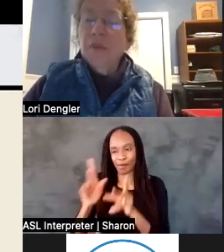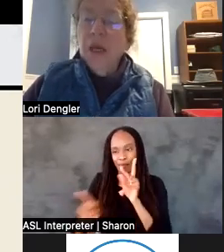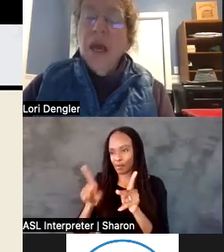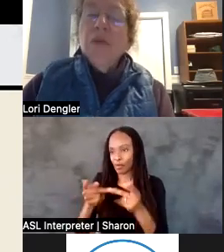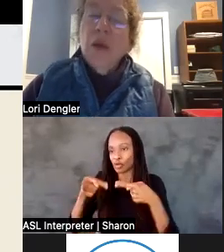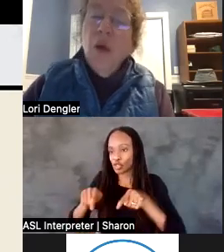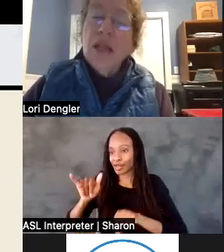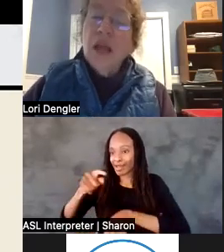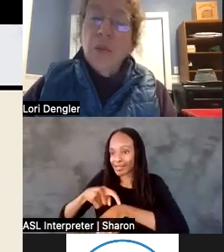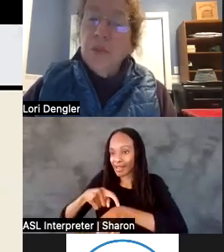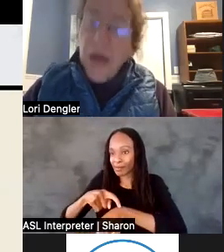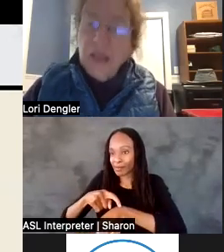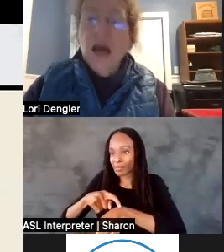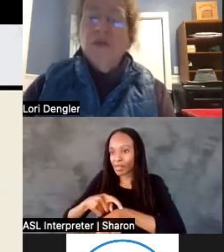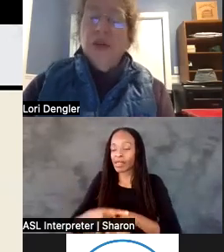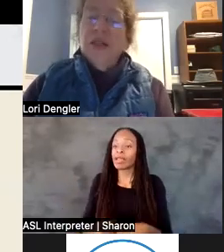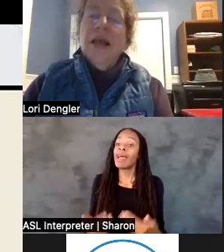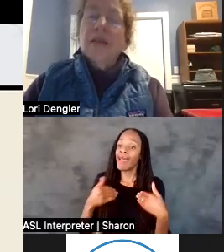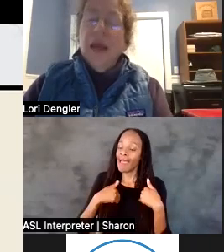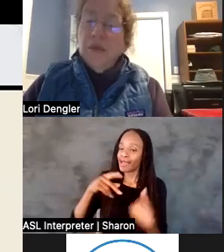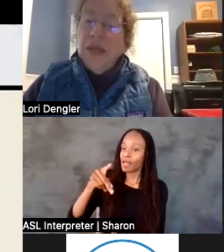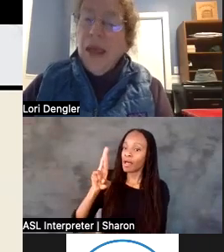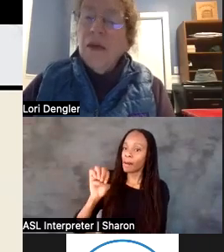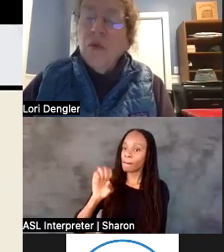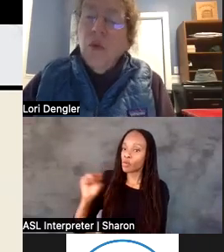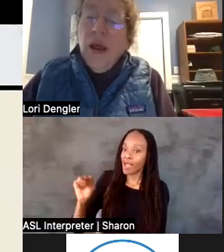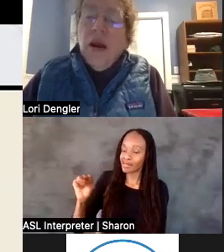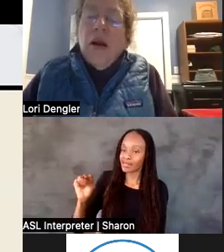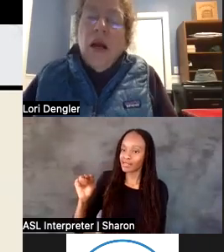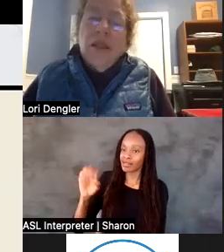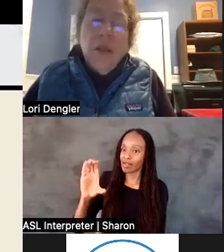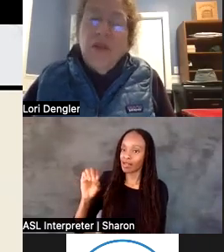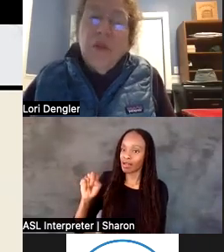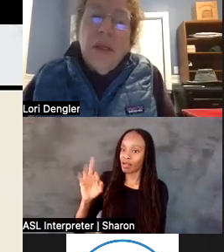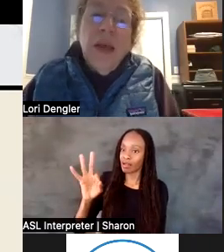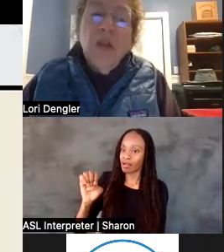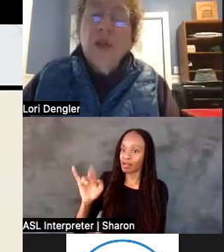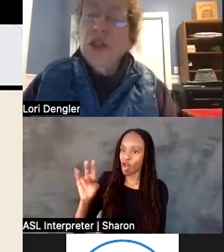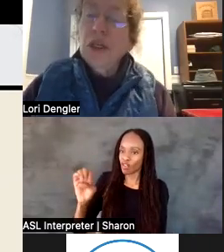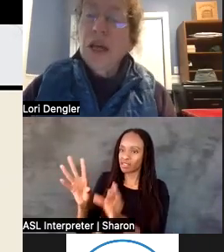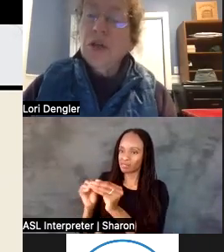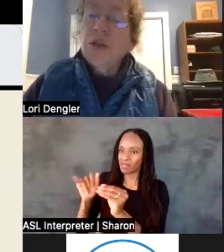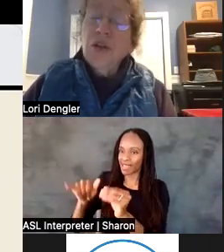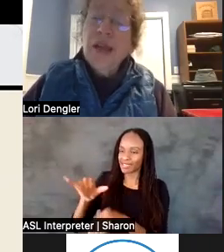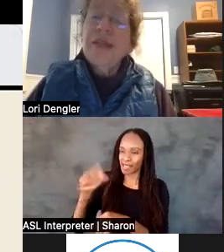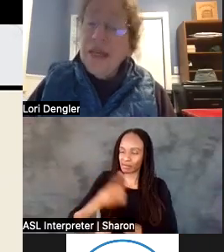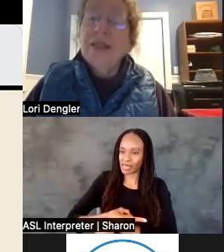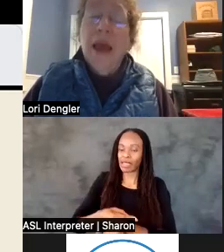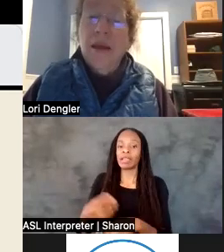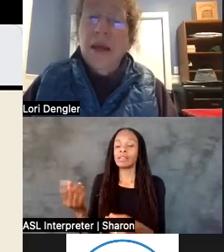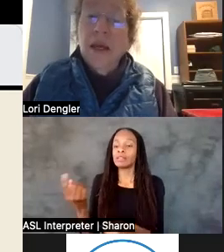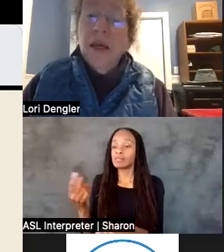time. There was a press conference that same day where someone from the California Geological Survey